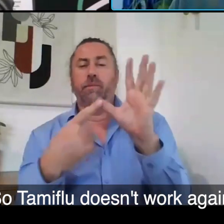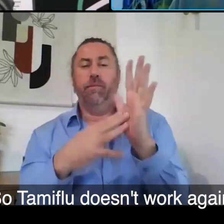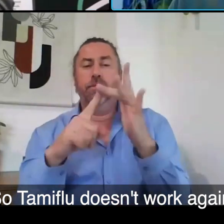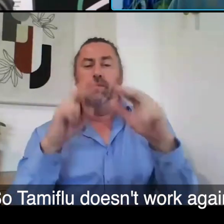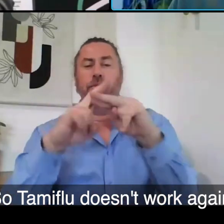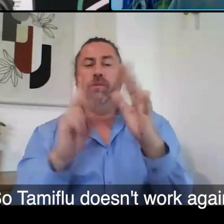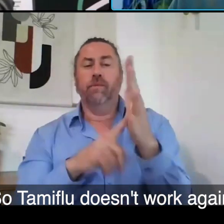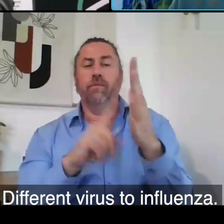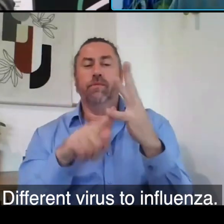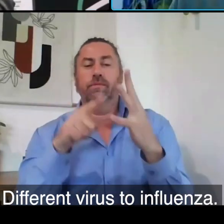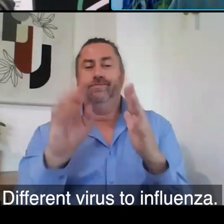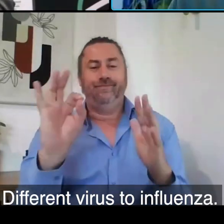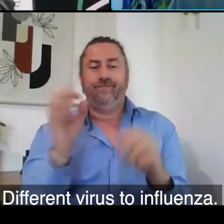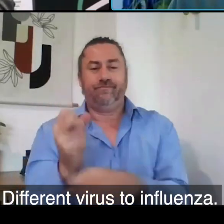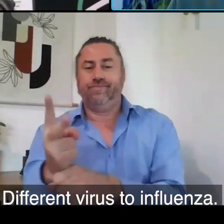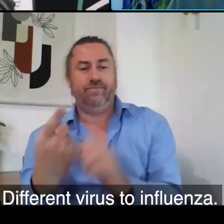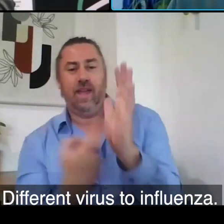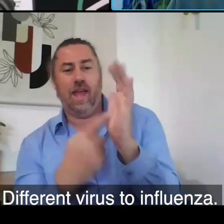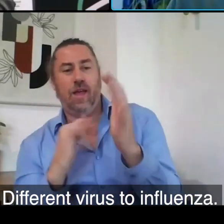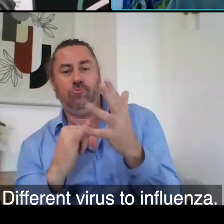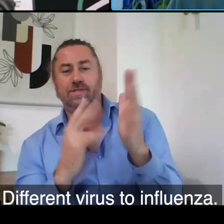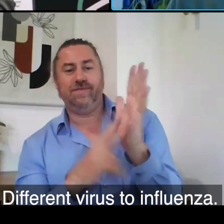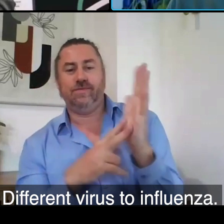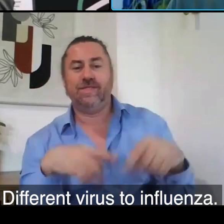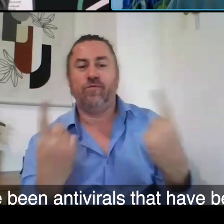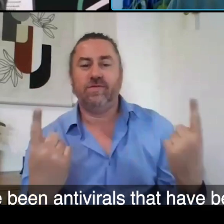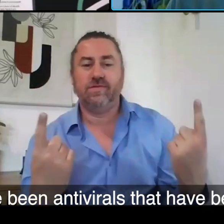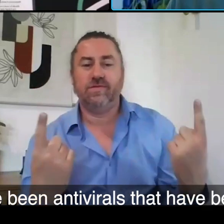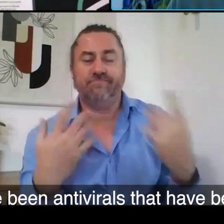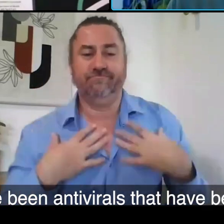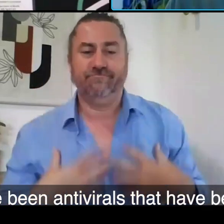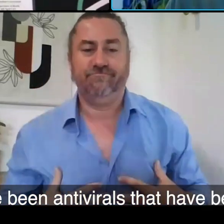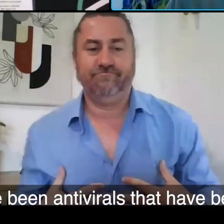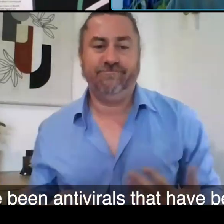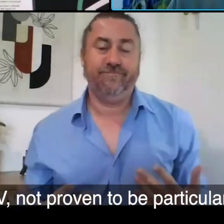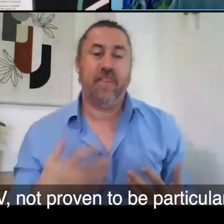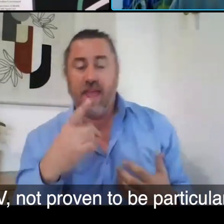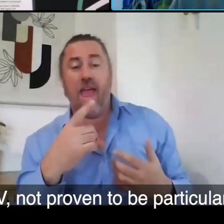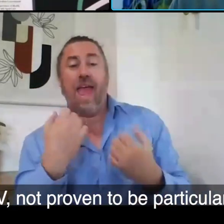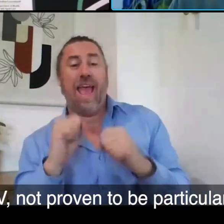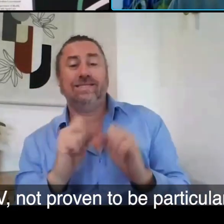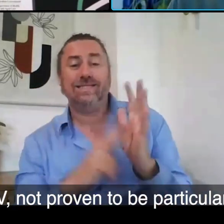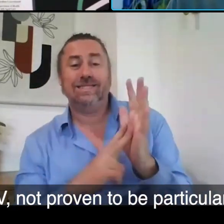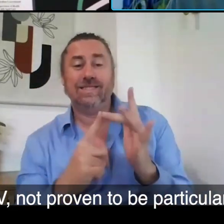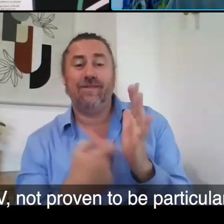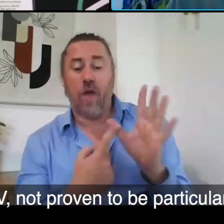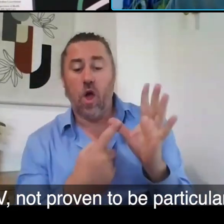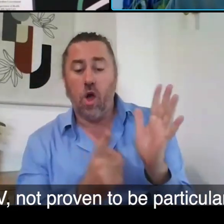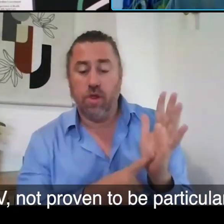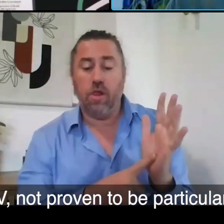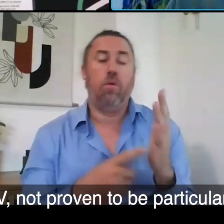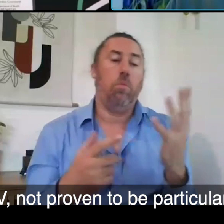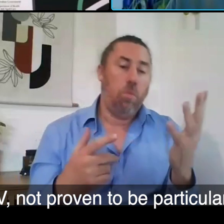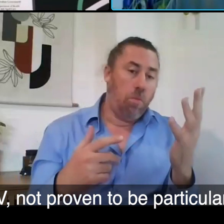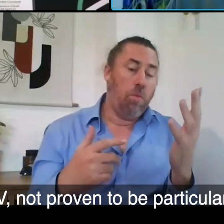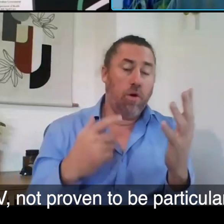against the RSV, different virus to influenza. There have been antivirals that have been trialled against RSV,